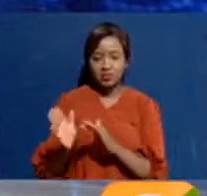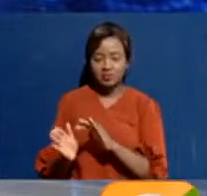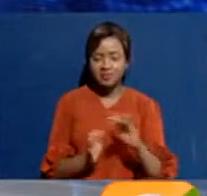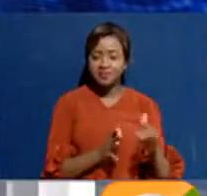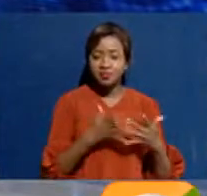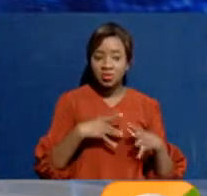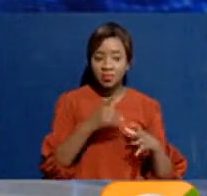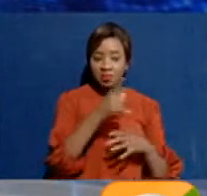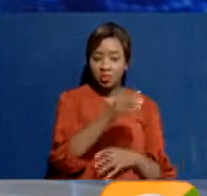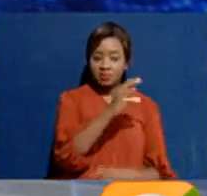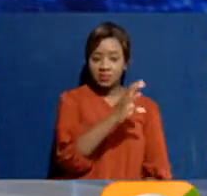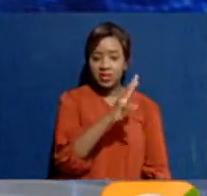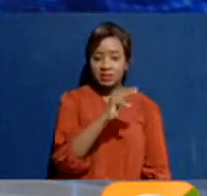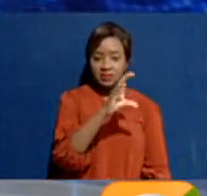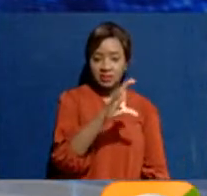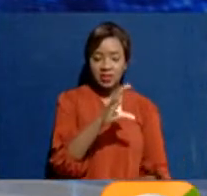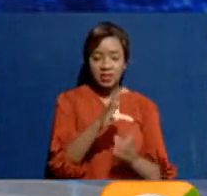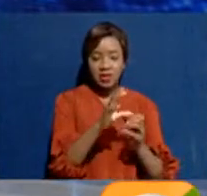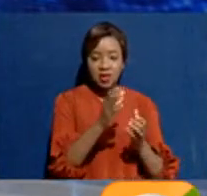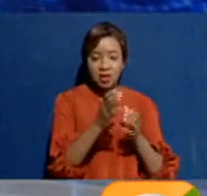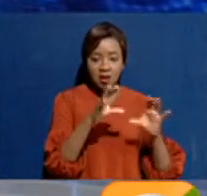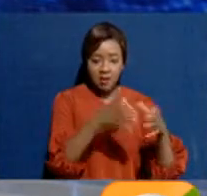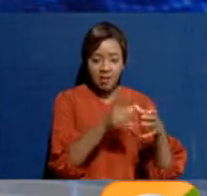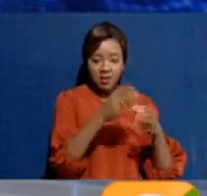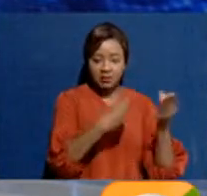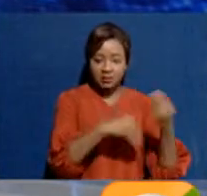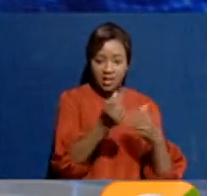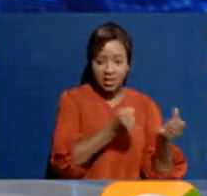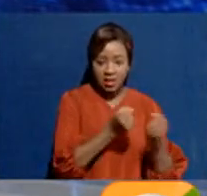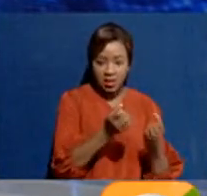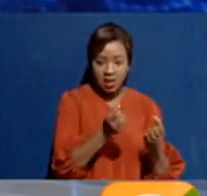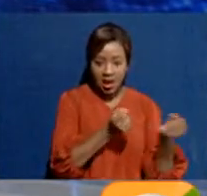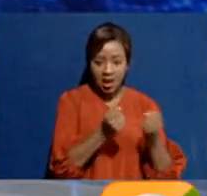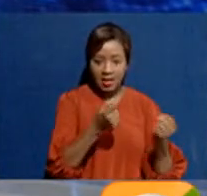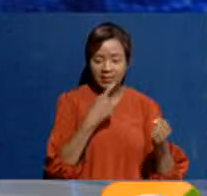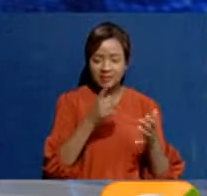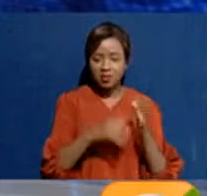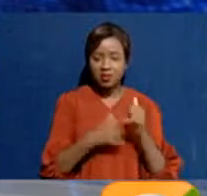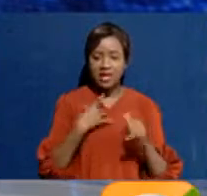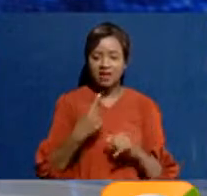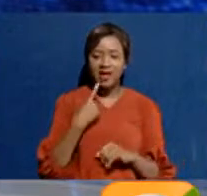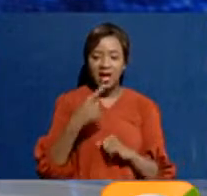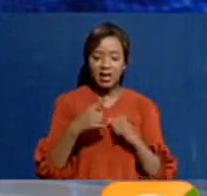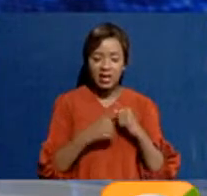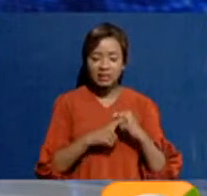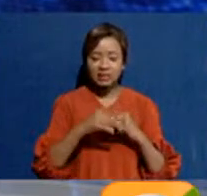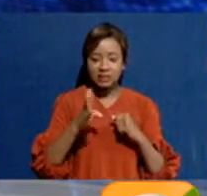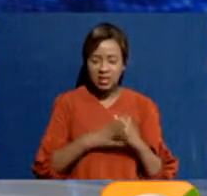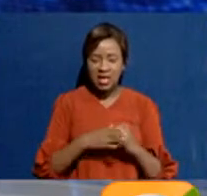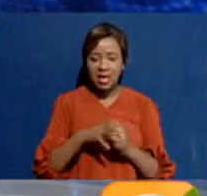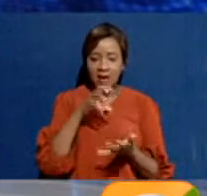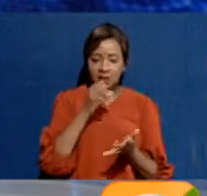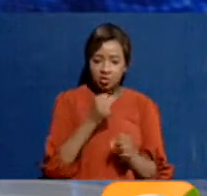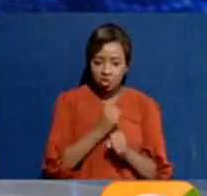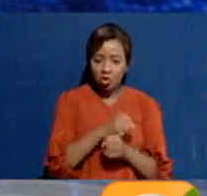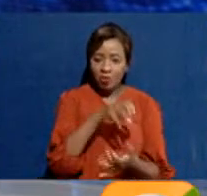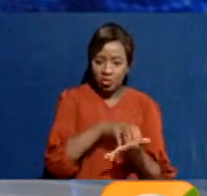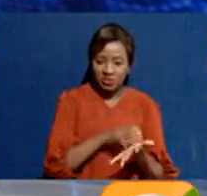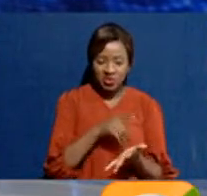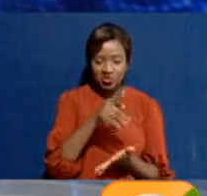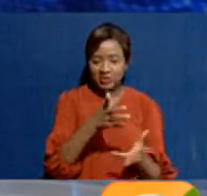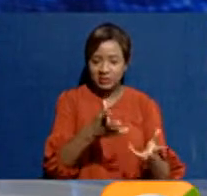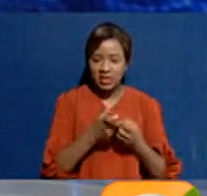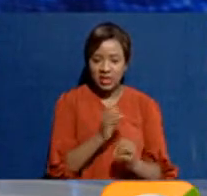Dealer CMC Motors has declared 169 positions redundant. In the notice, the Al Futtaim owned